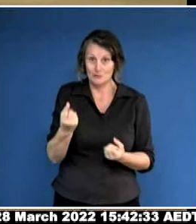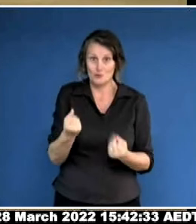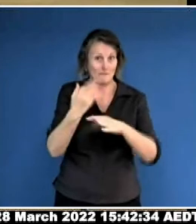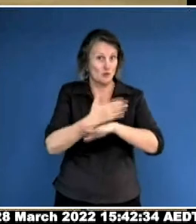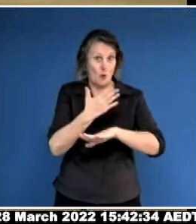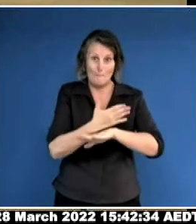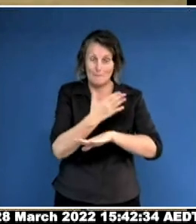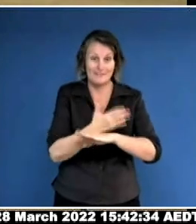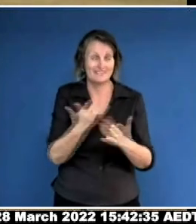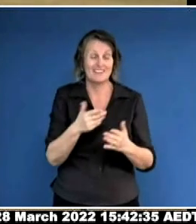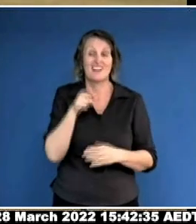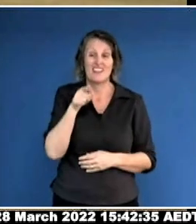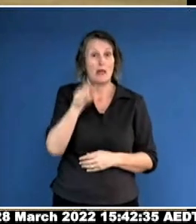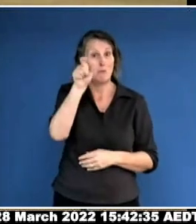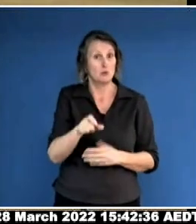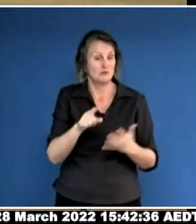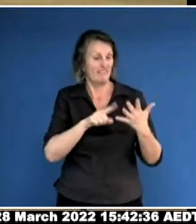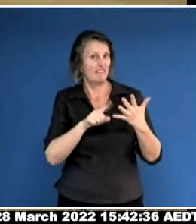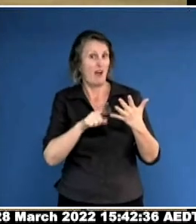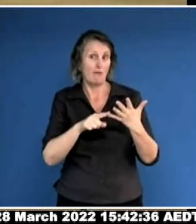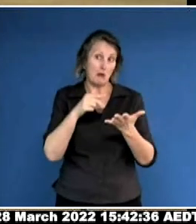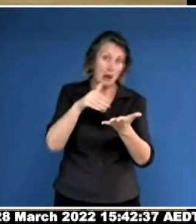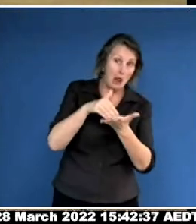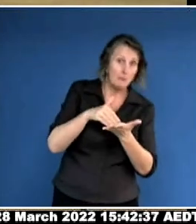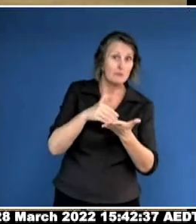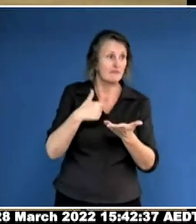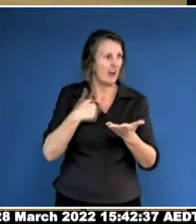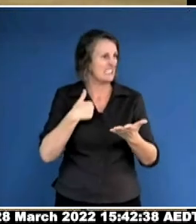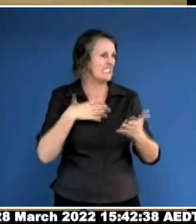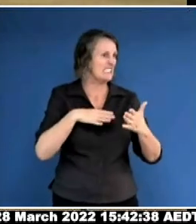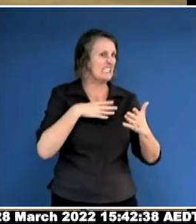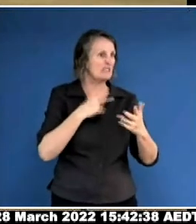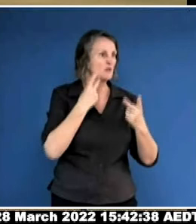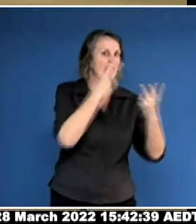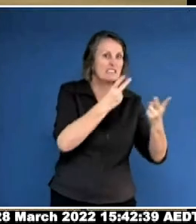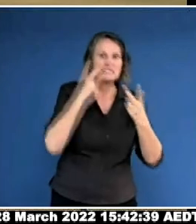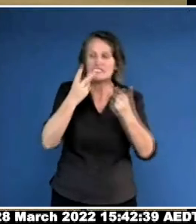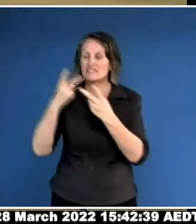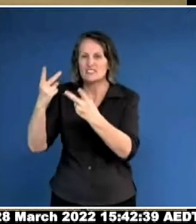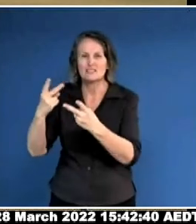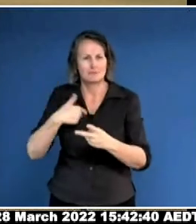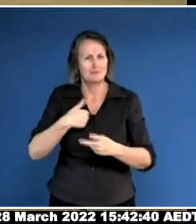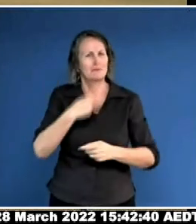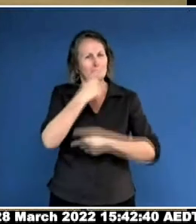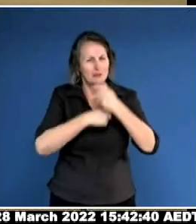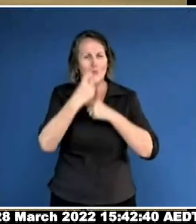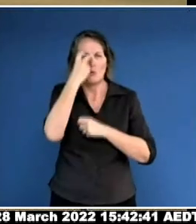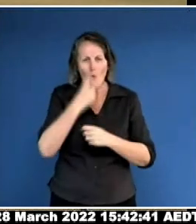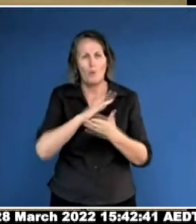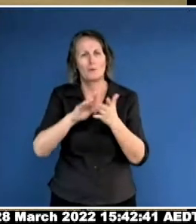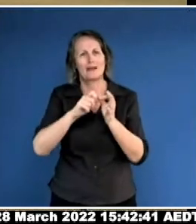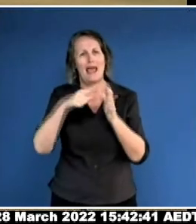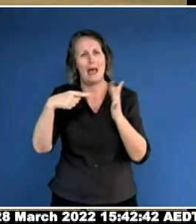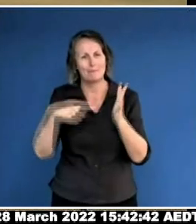company. Person Five was quite good at helping me with my mobility issues. I fell back into that old habit of being with a guy